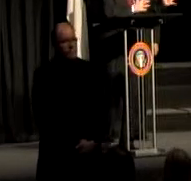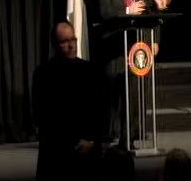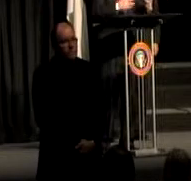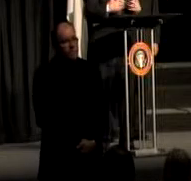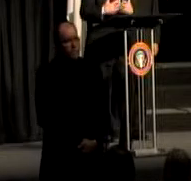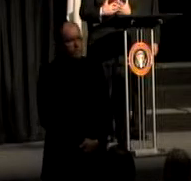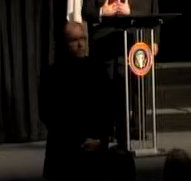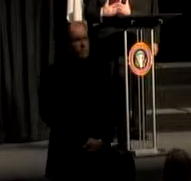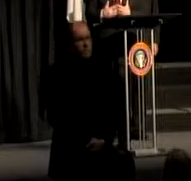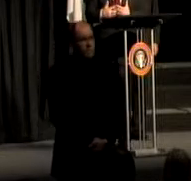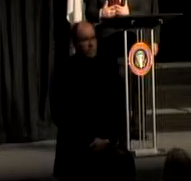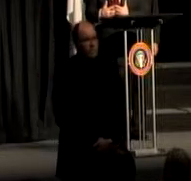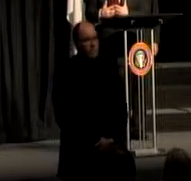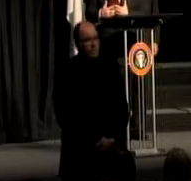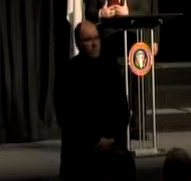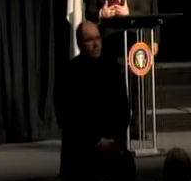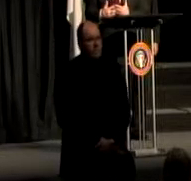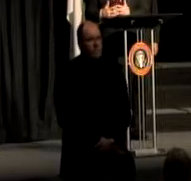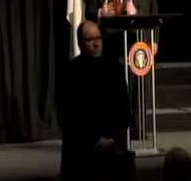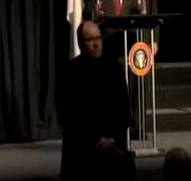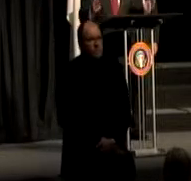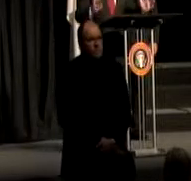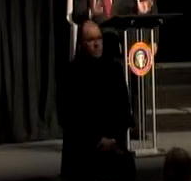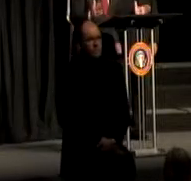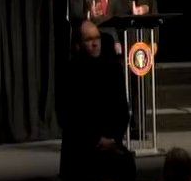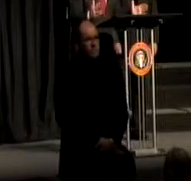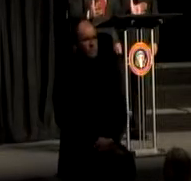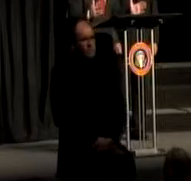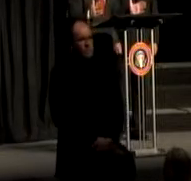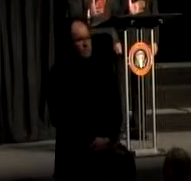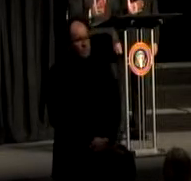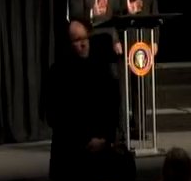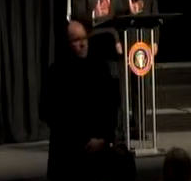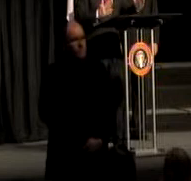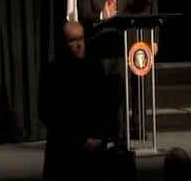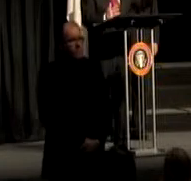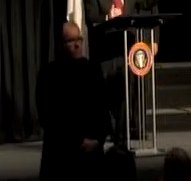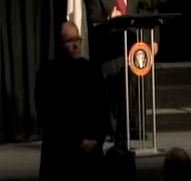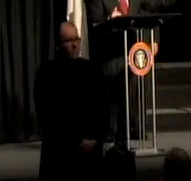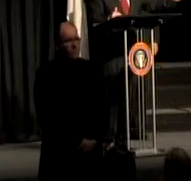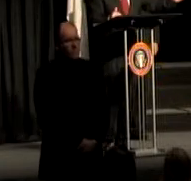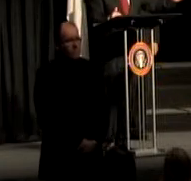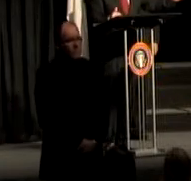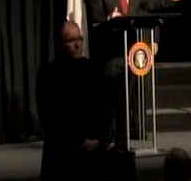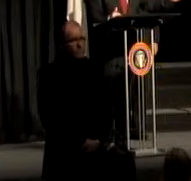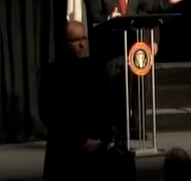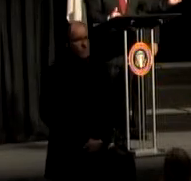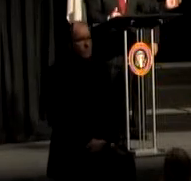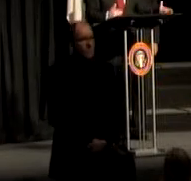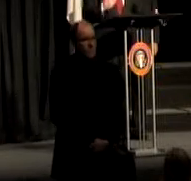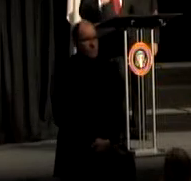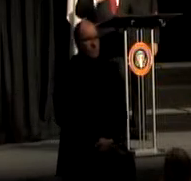we have those inner needs within our life all of us have those four inner needs we may allow God to meet those inner